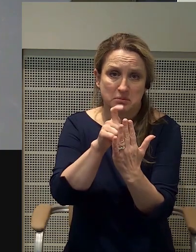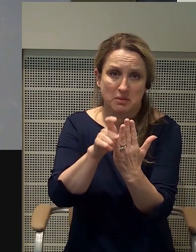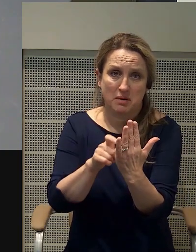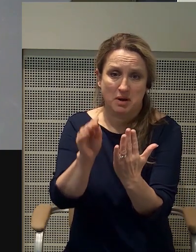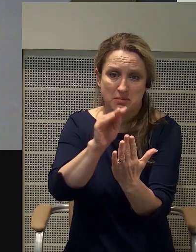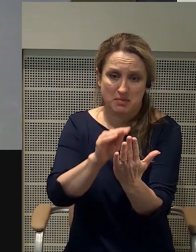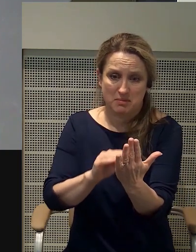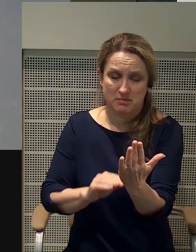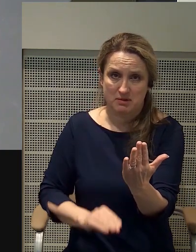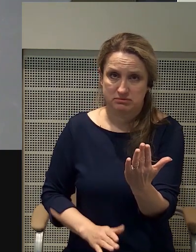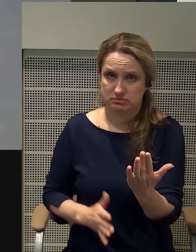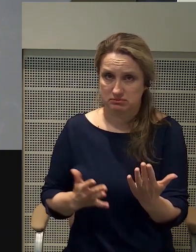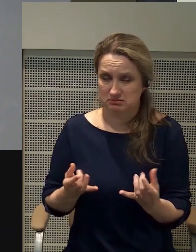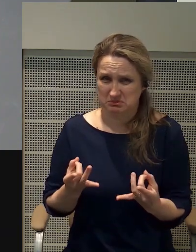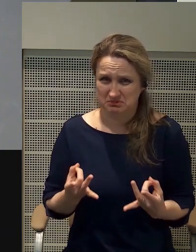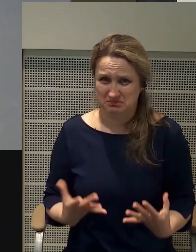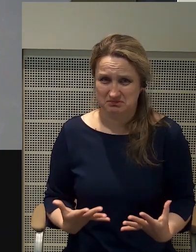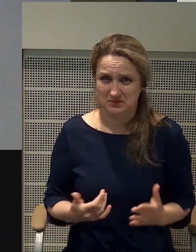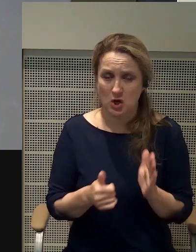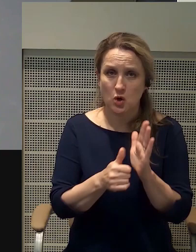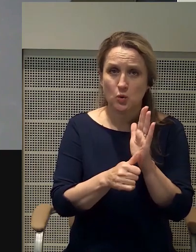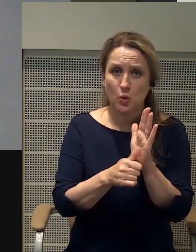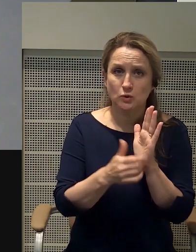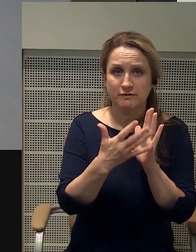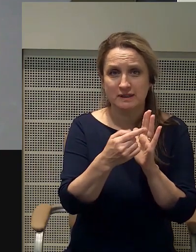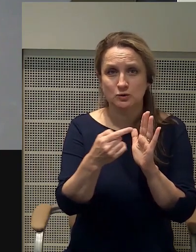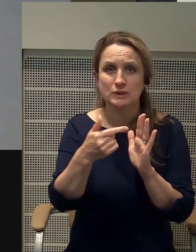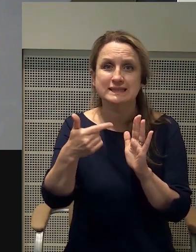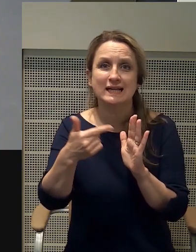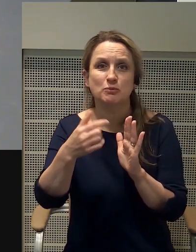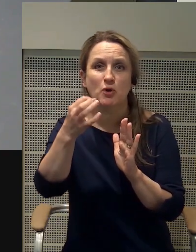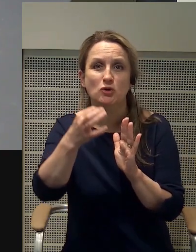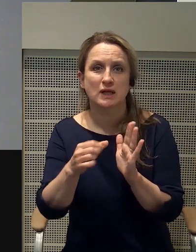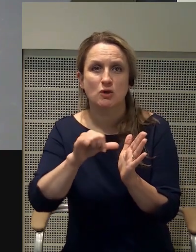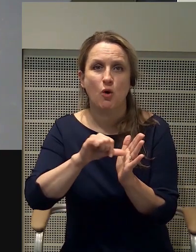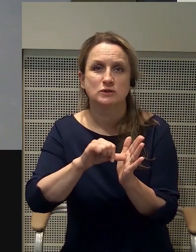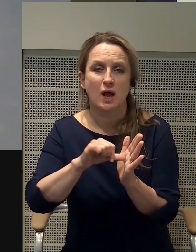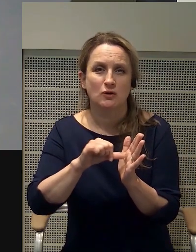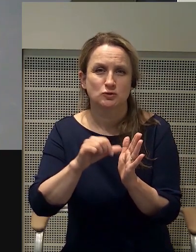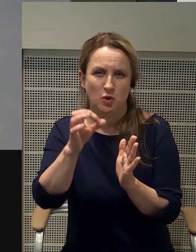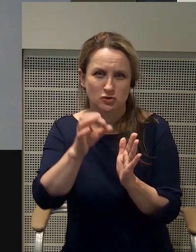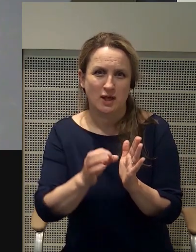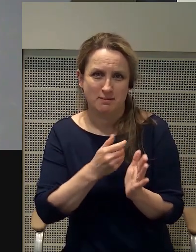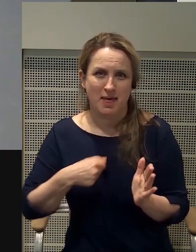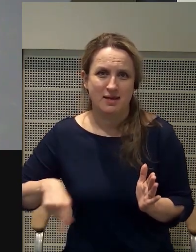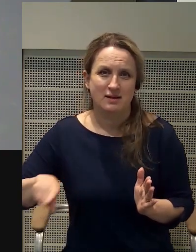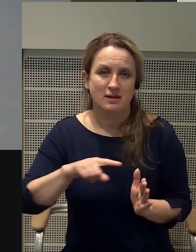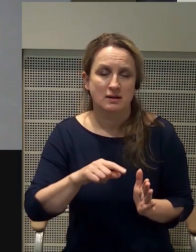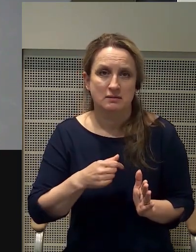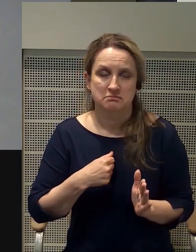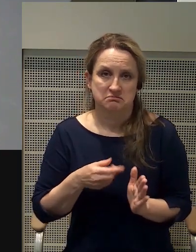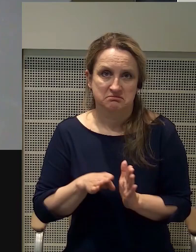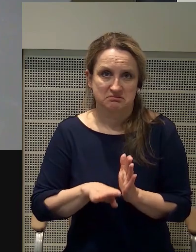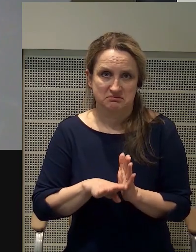70%, which is higher than most questionnaire studies. But still, I think for patients with